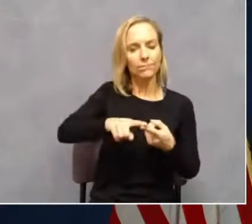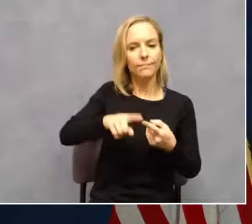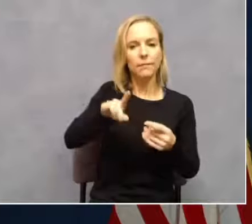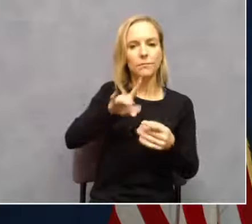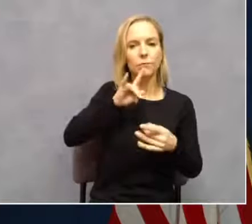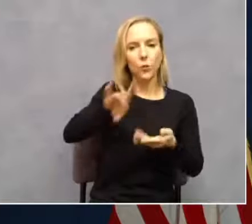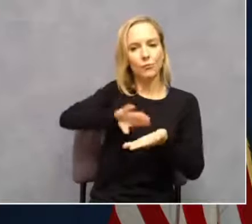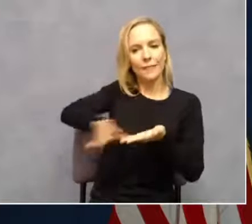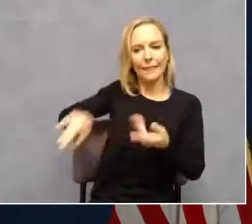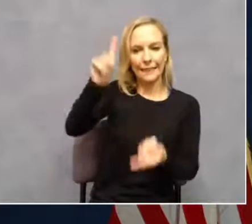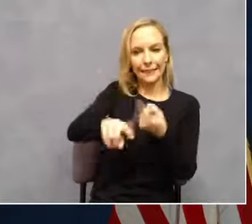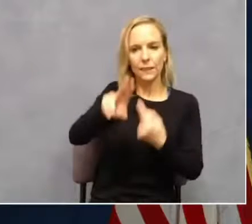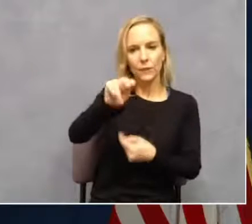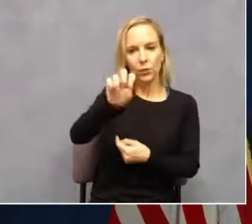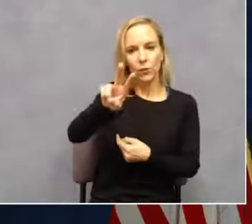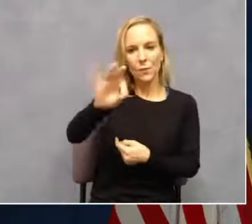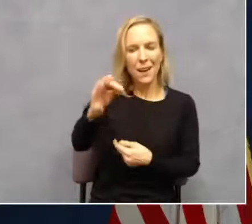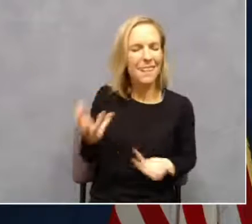Do your job.